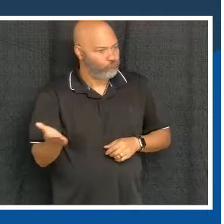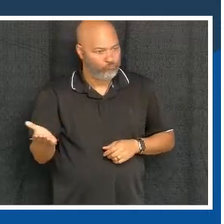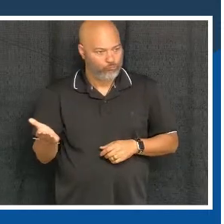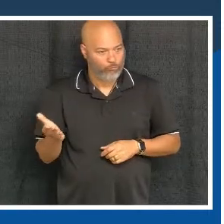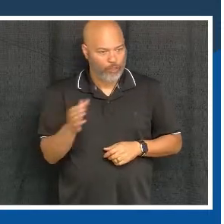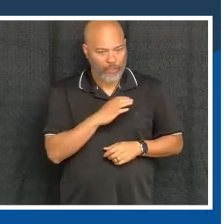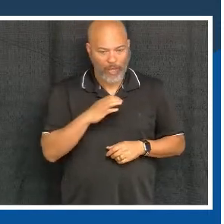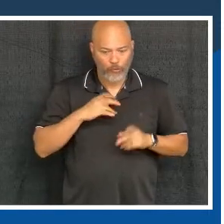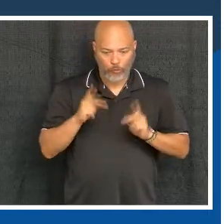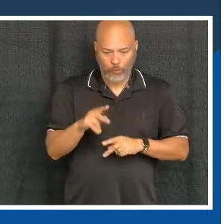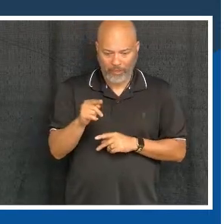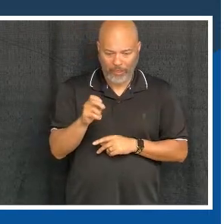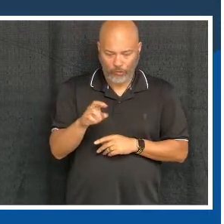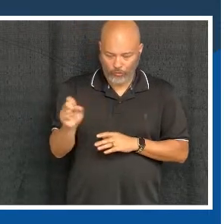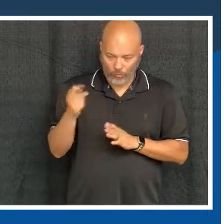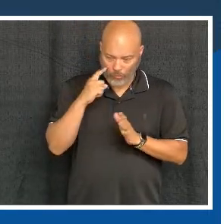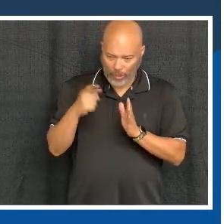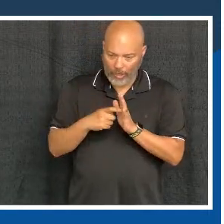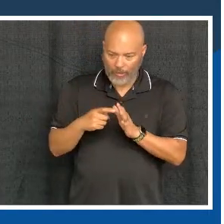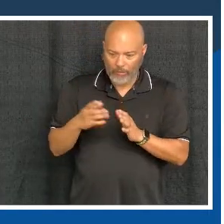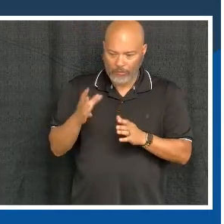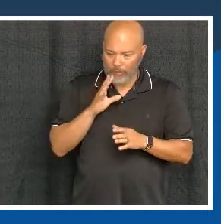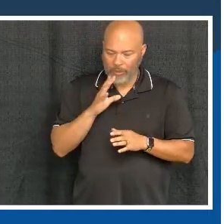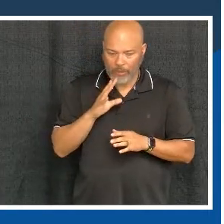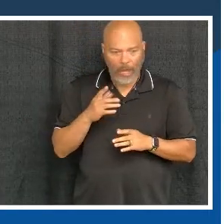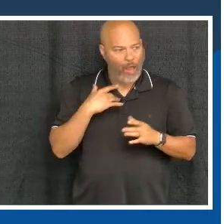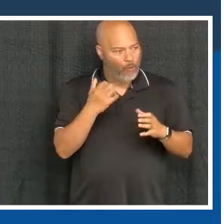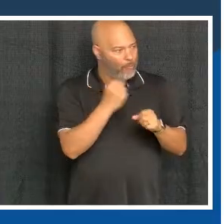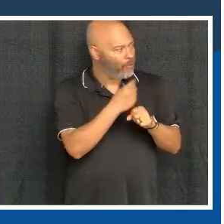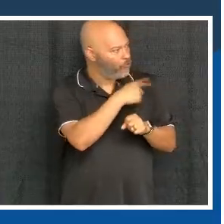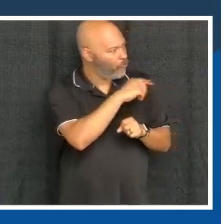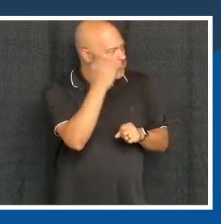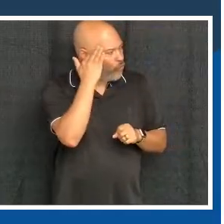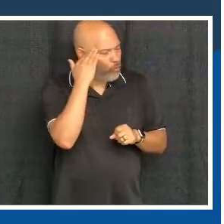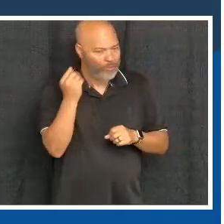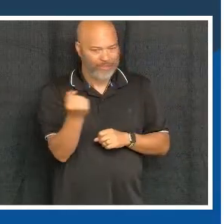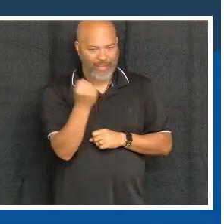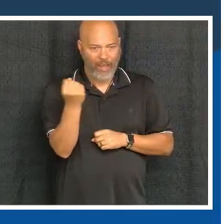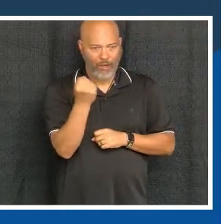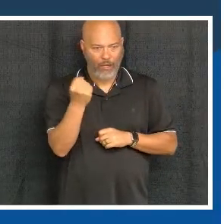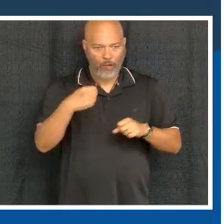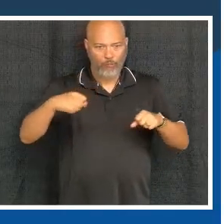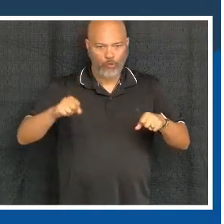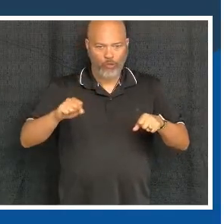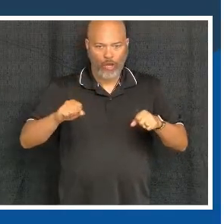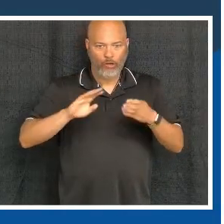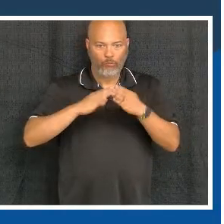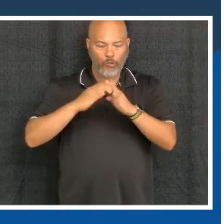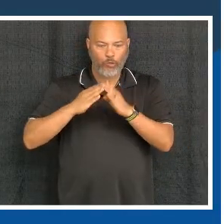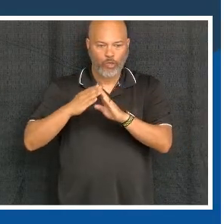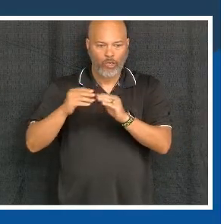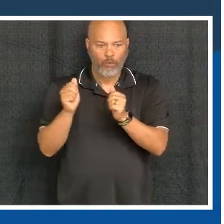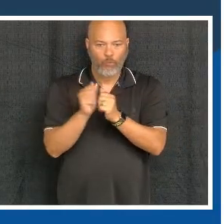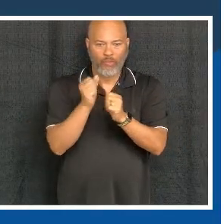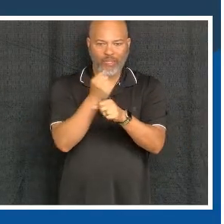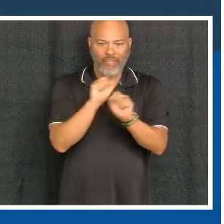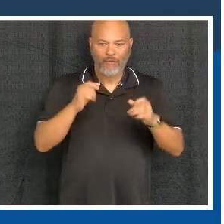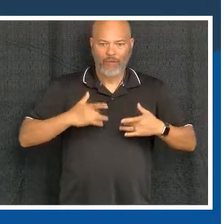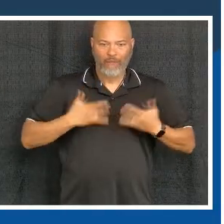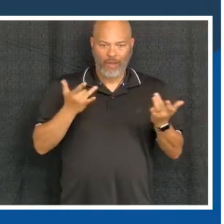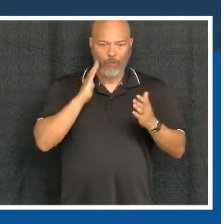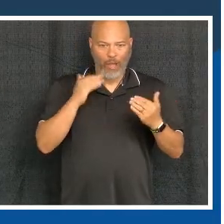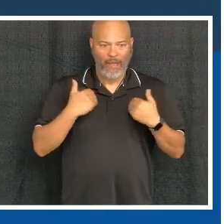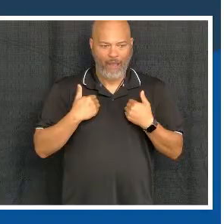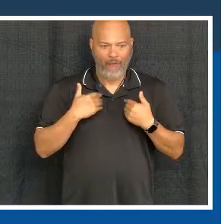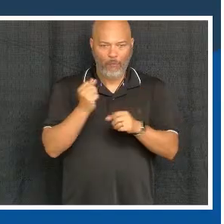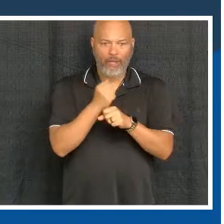Councilman Peters, you're recognized. I just want to make sure everyone's aware of Saturday motorcycle community with the safety event going on.